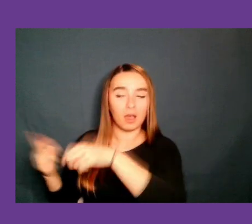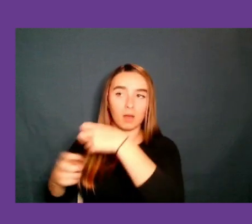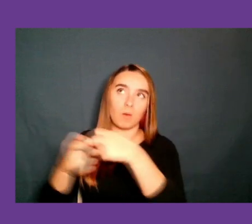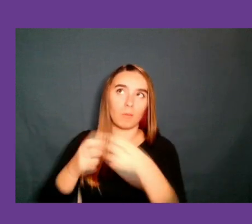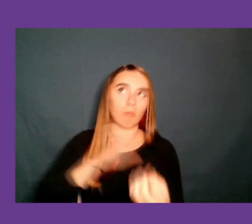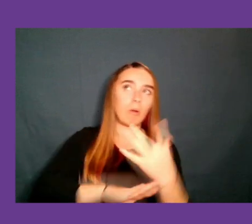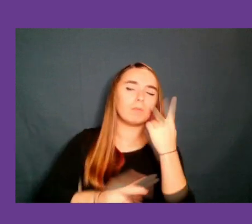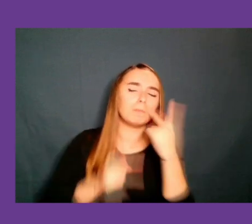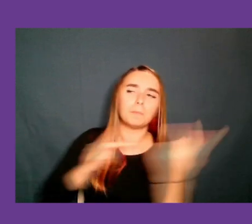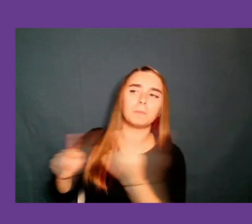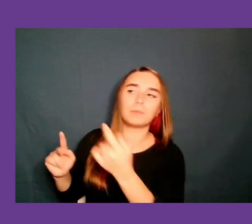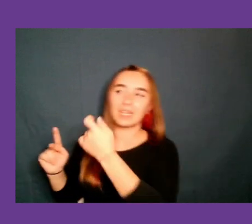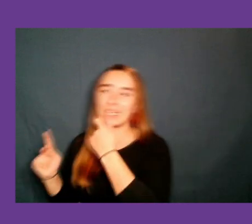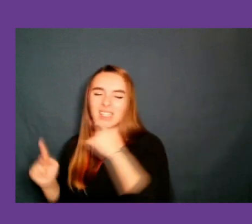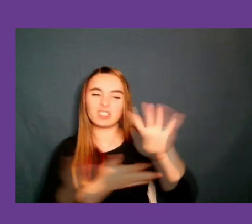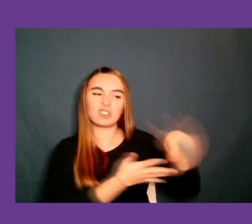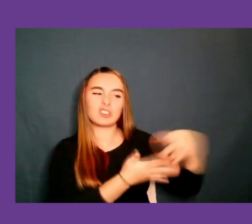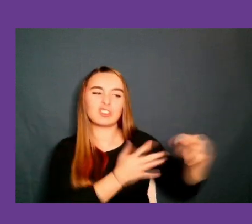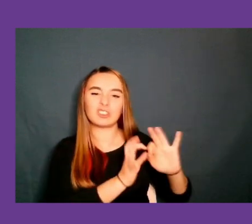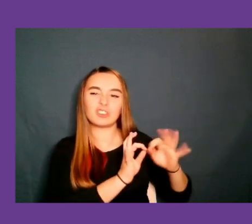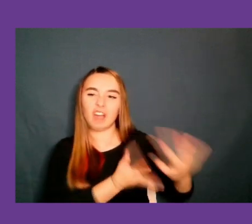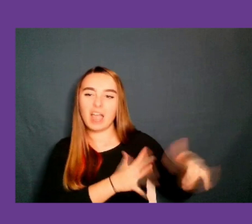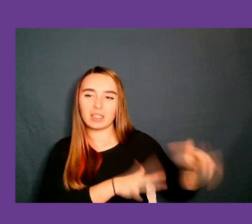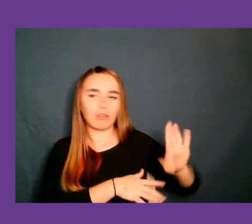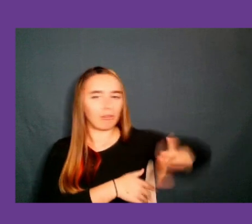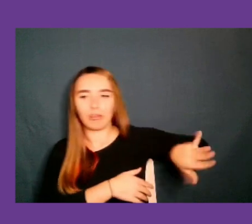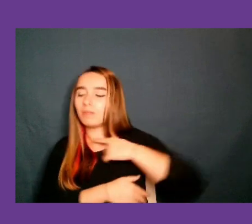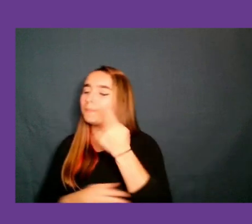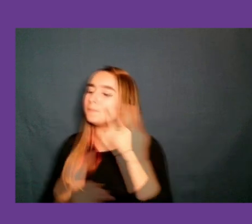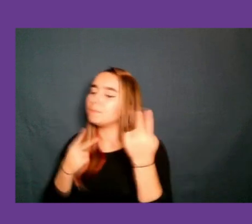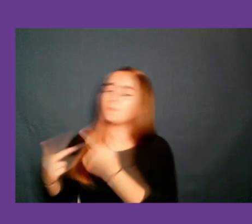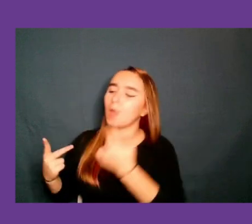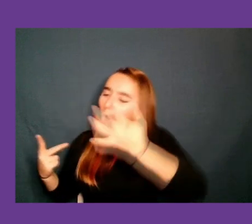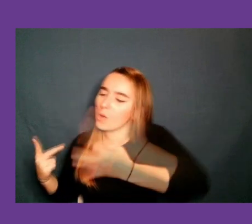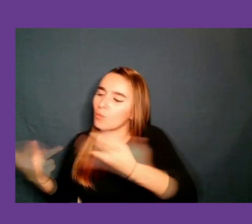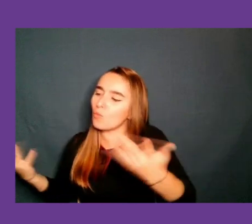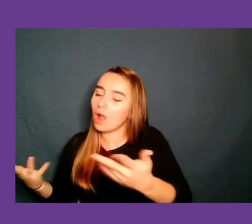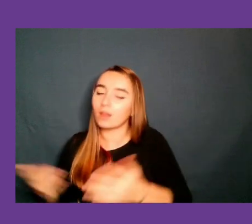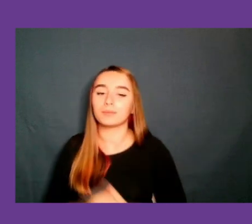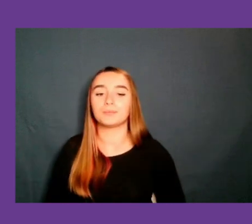don't think there are any problems with the translations, but if there would be any interpretation issues or such.